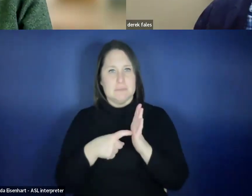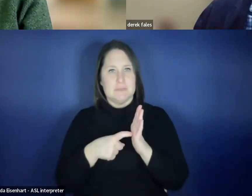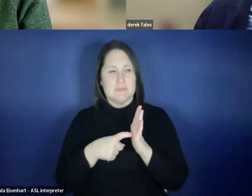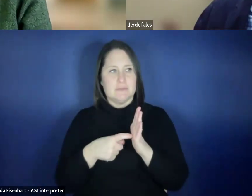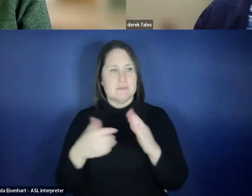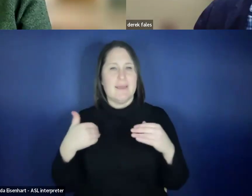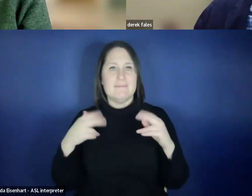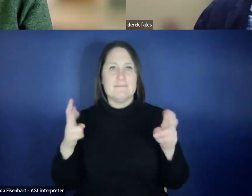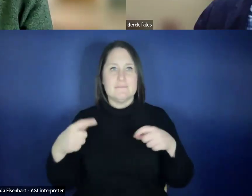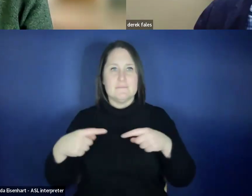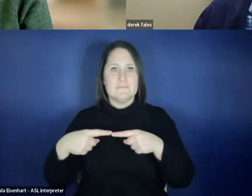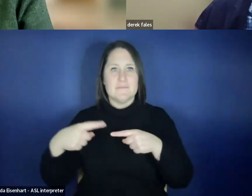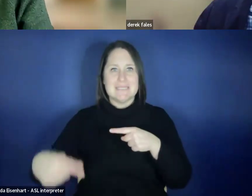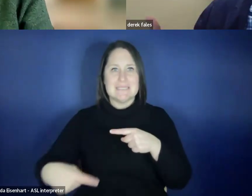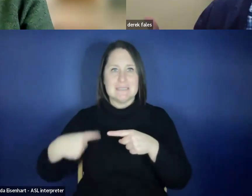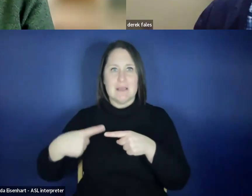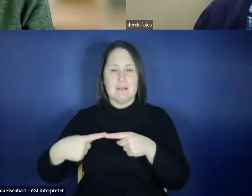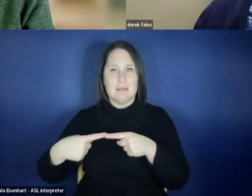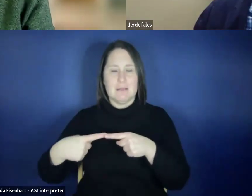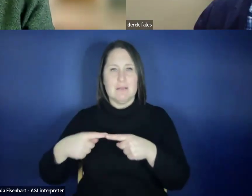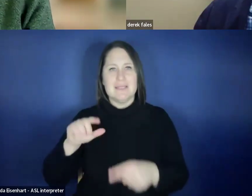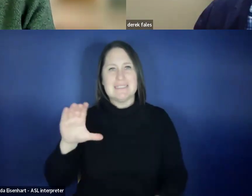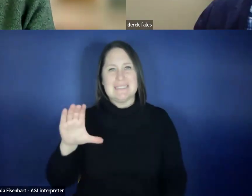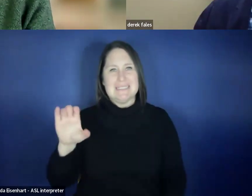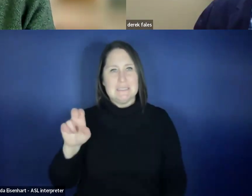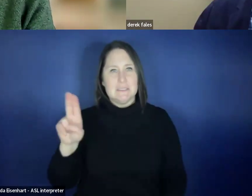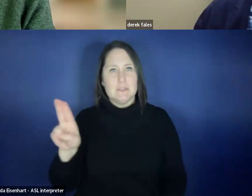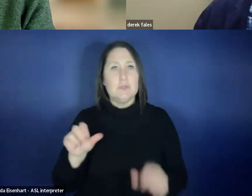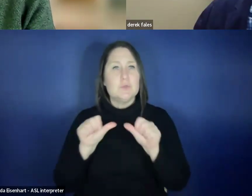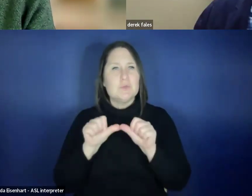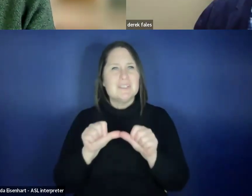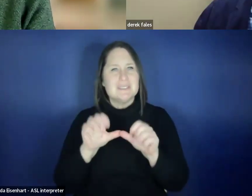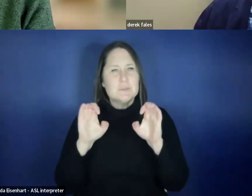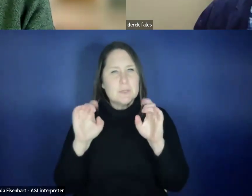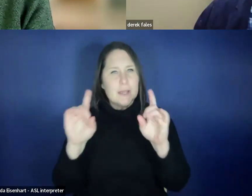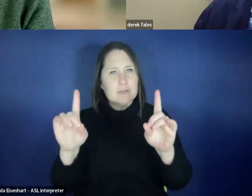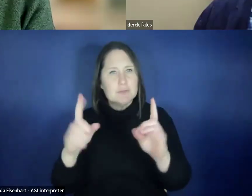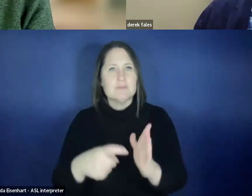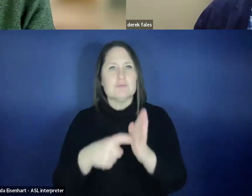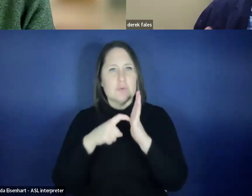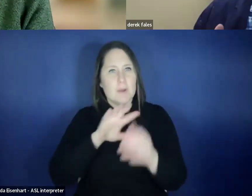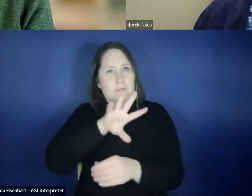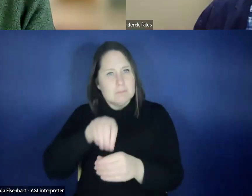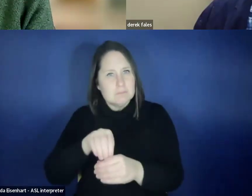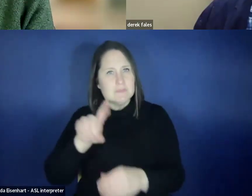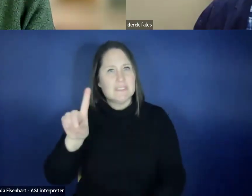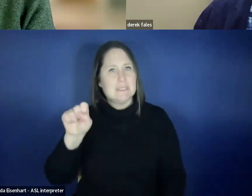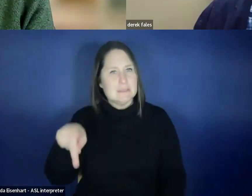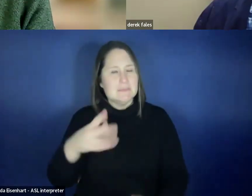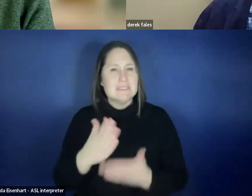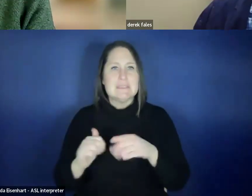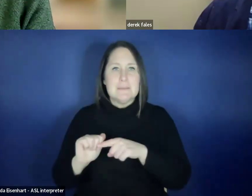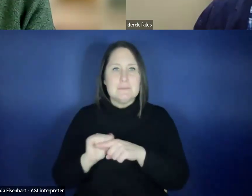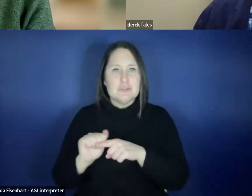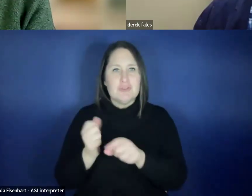a cycle where they're continuing education requirements as part of the direct support professionals. There are some trainings that